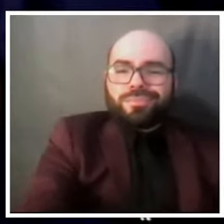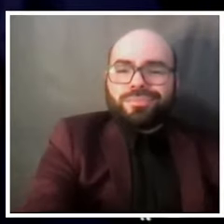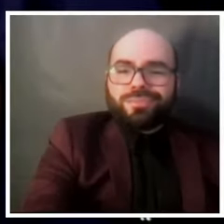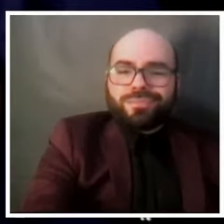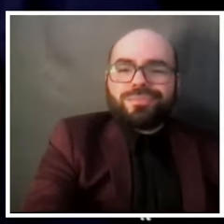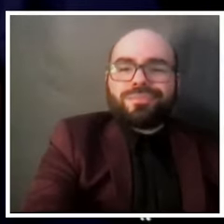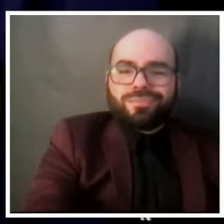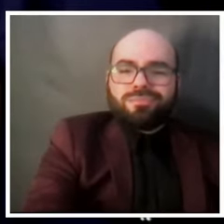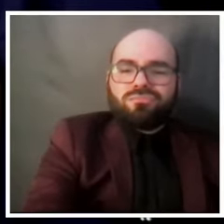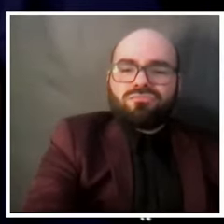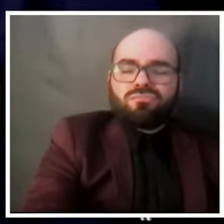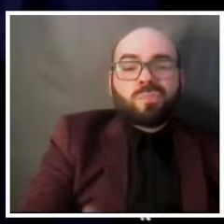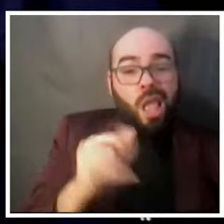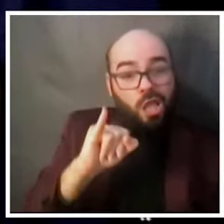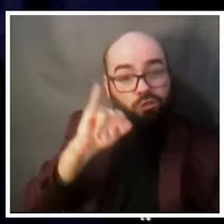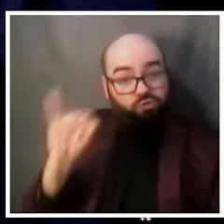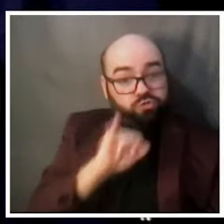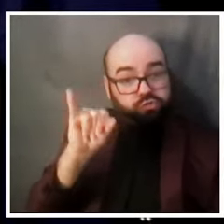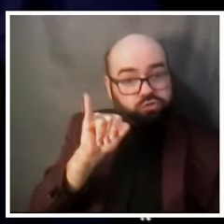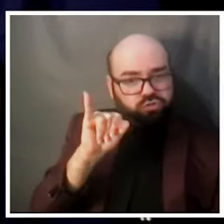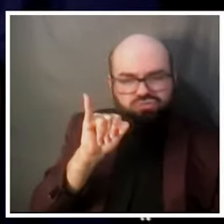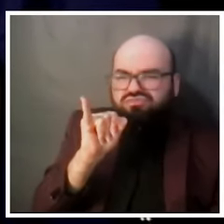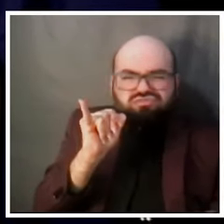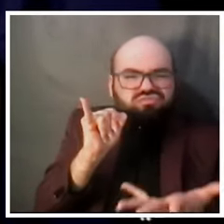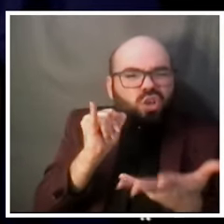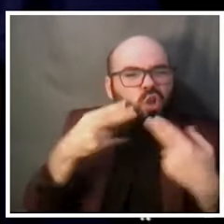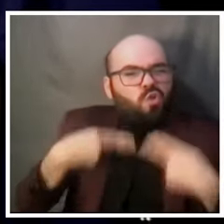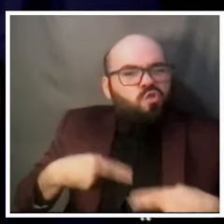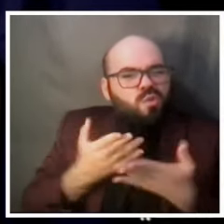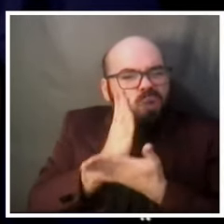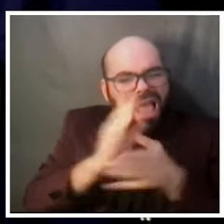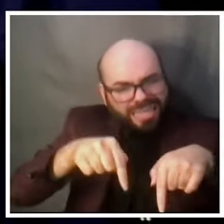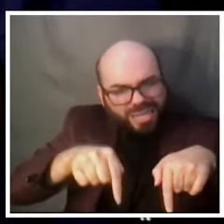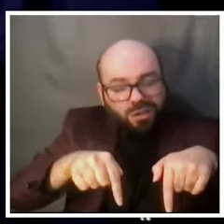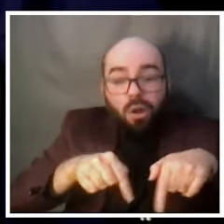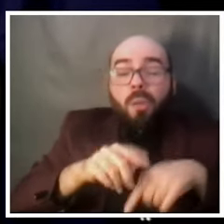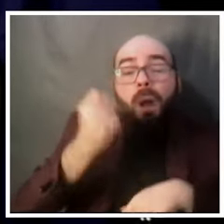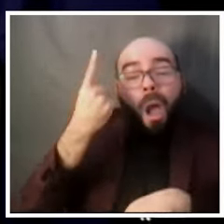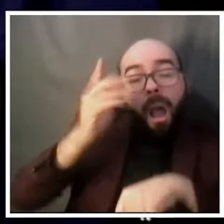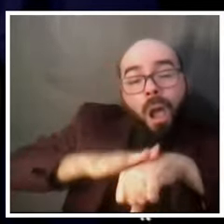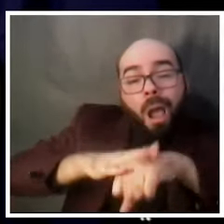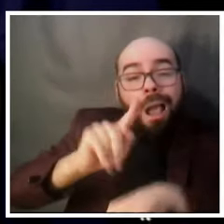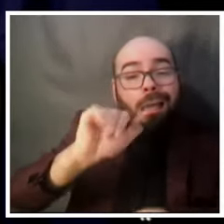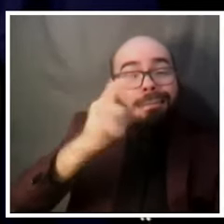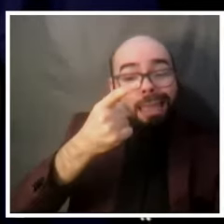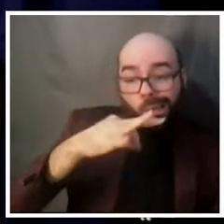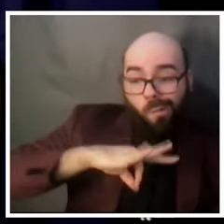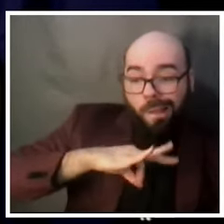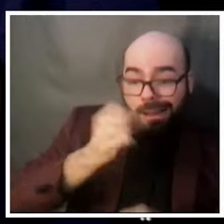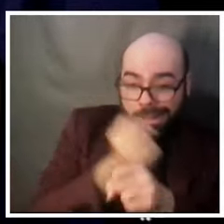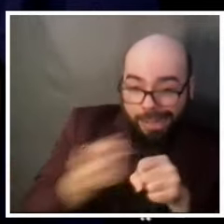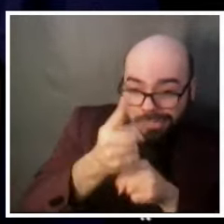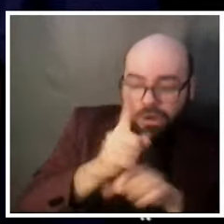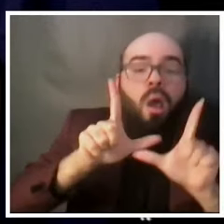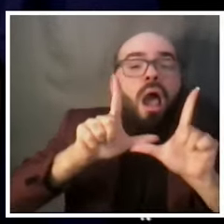Health care should be a basic right. Those tax credits are going to expire next year, though. And I want to make those tax credits permanent. The first thing I'll do if